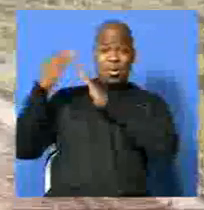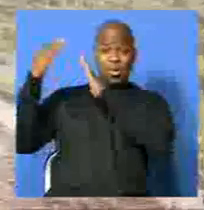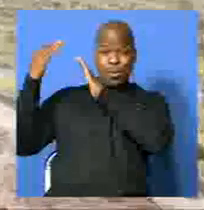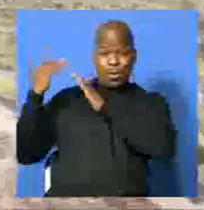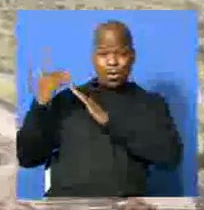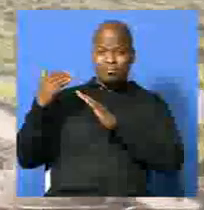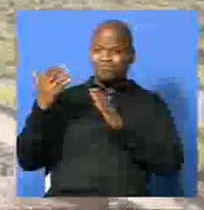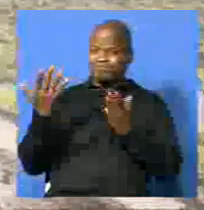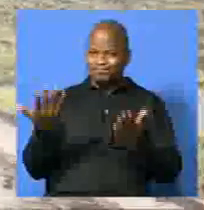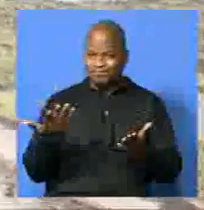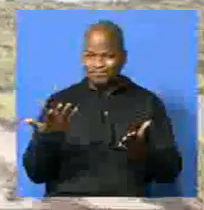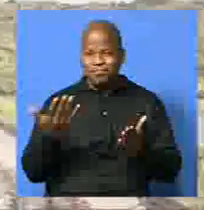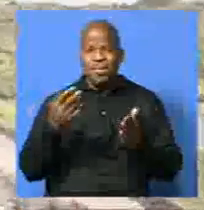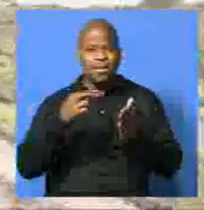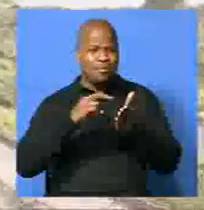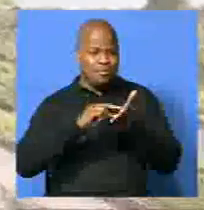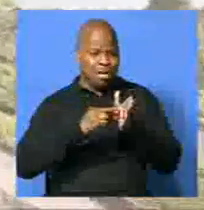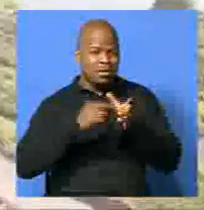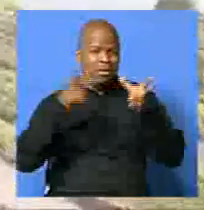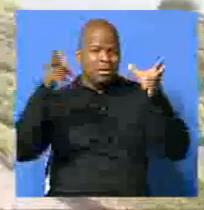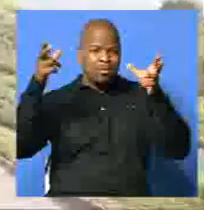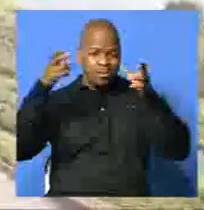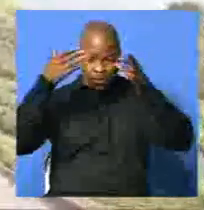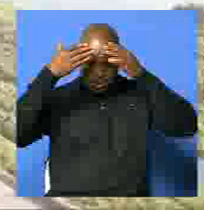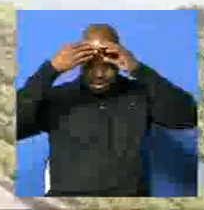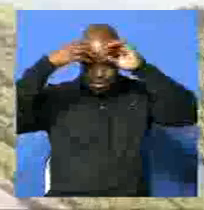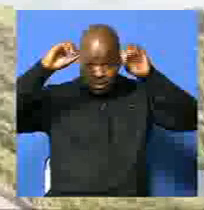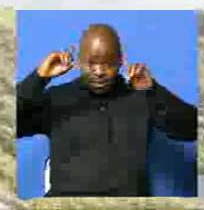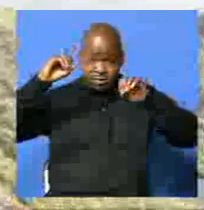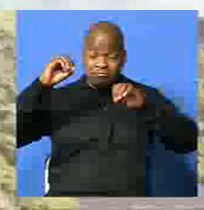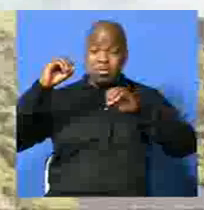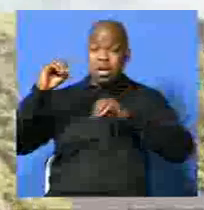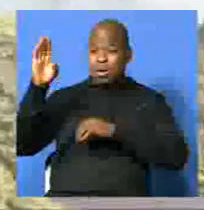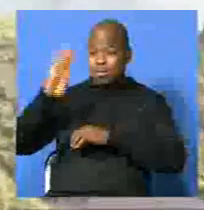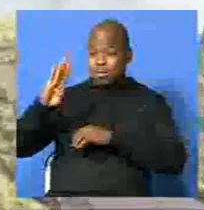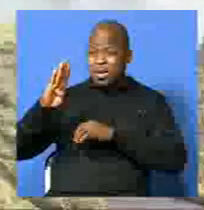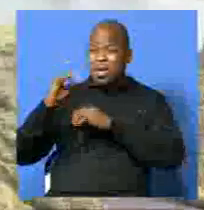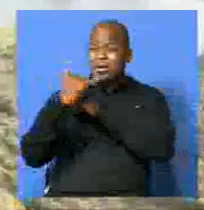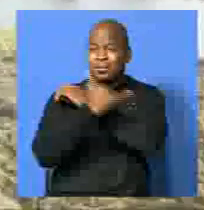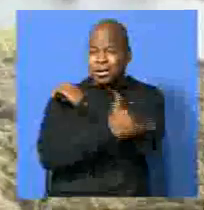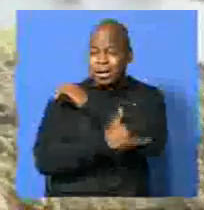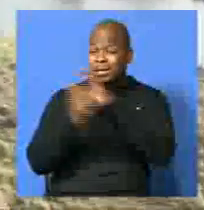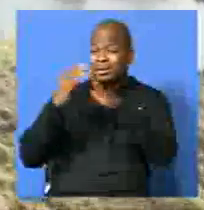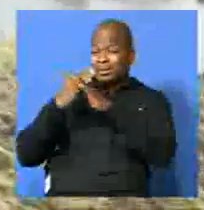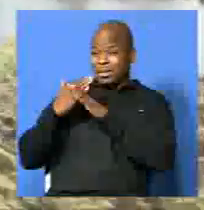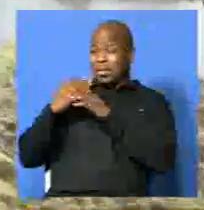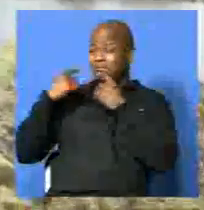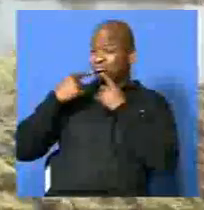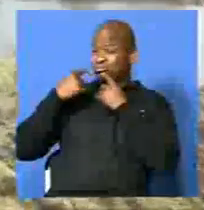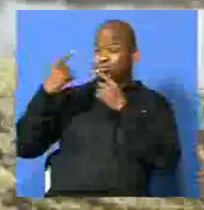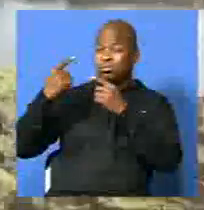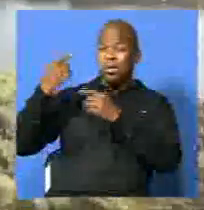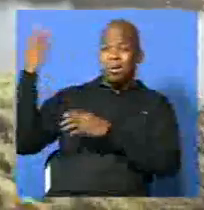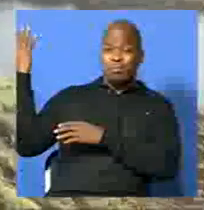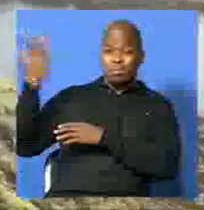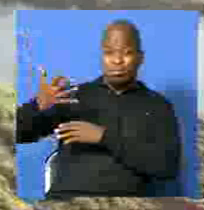e nna gone gore jano ebe re ta rutwa bota utona ba ile gore ke bona ba mahatse a Botswana le Zambia jalo ba ta go ntsha dipego tsa bone